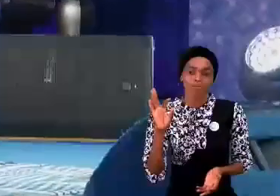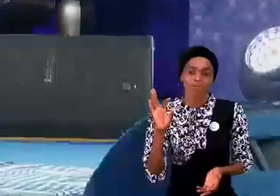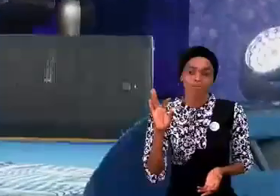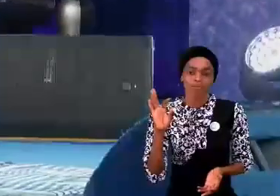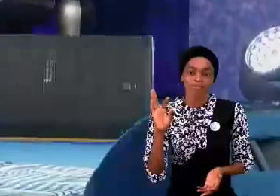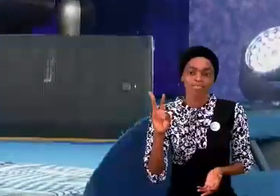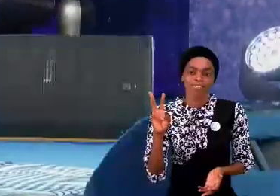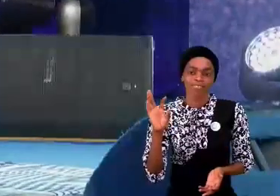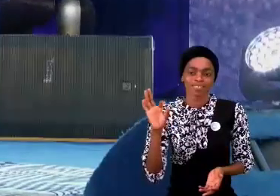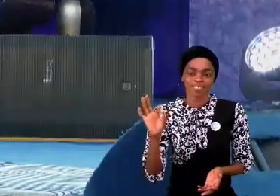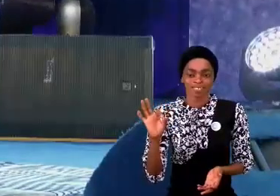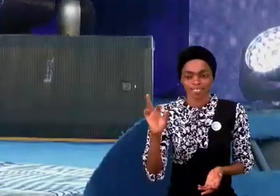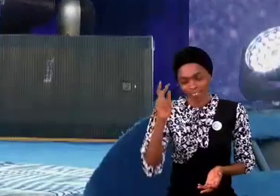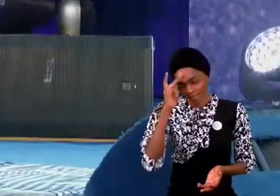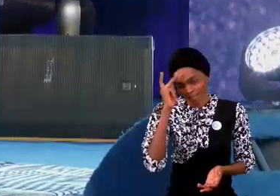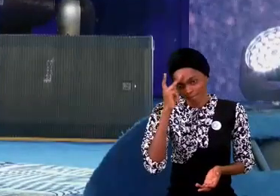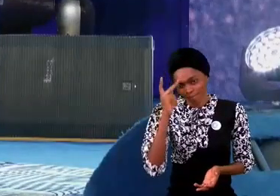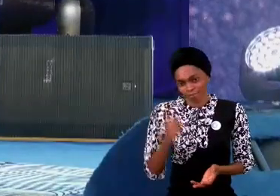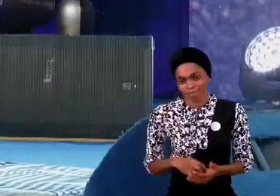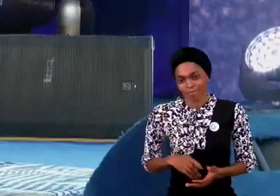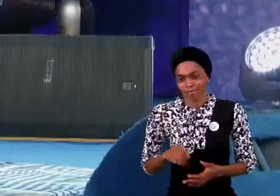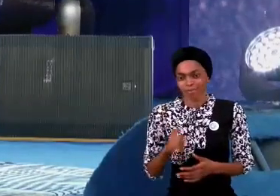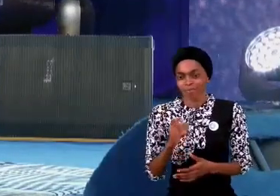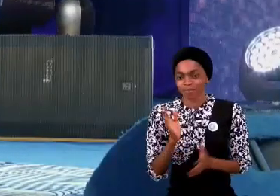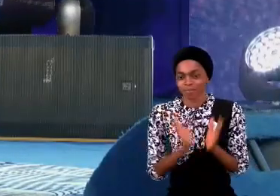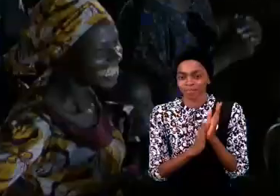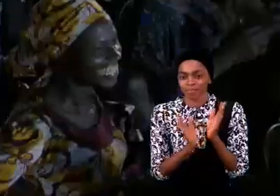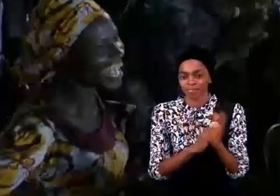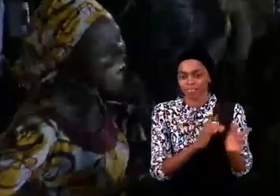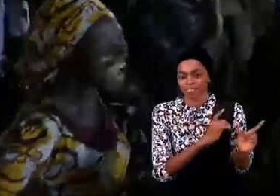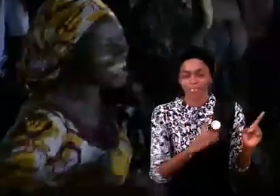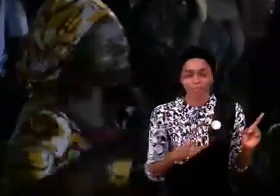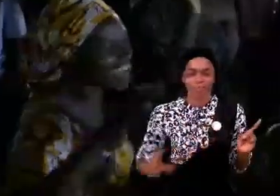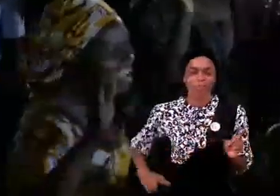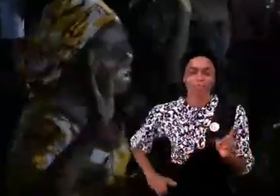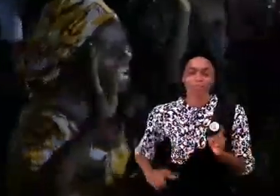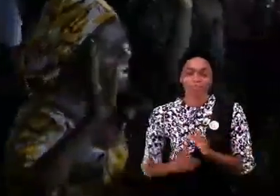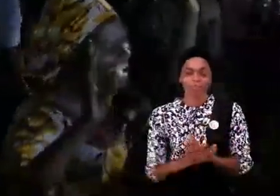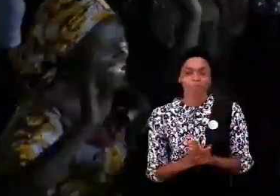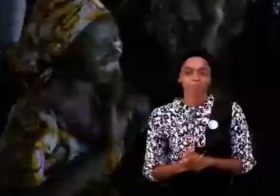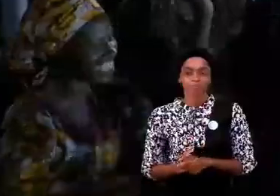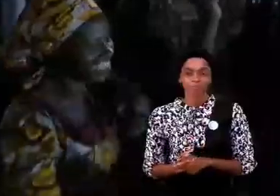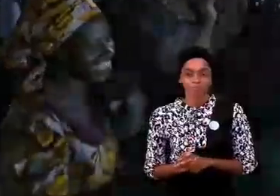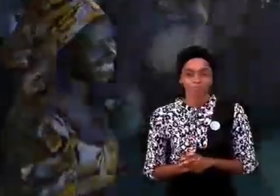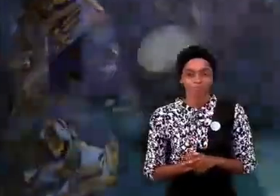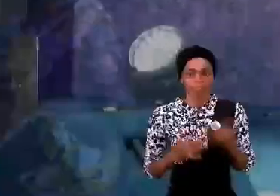Tonight, great things will happen in your life.